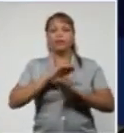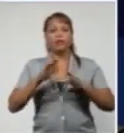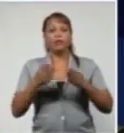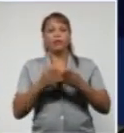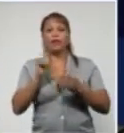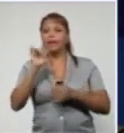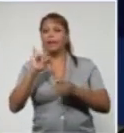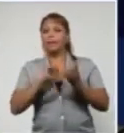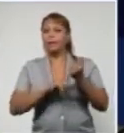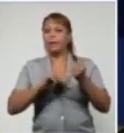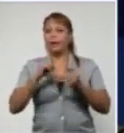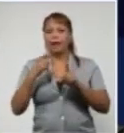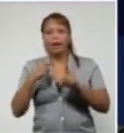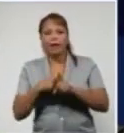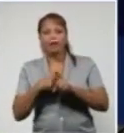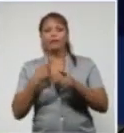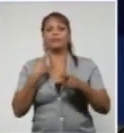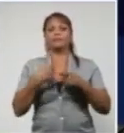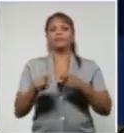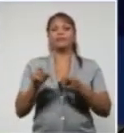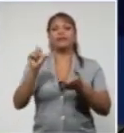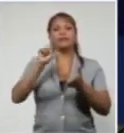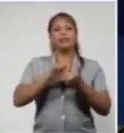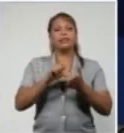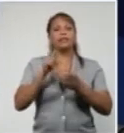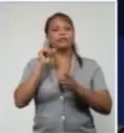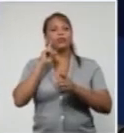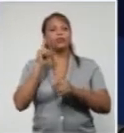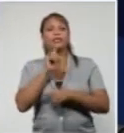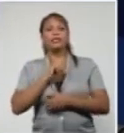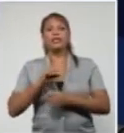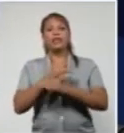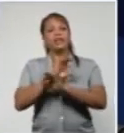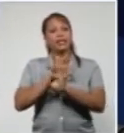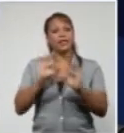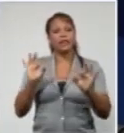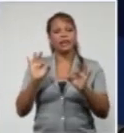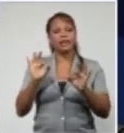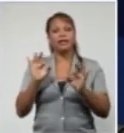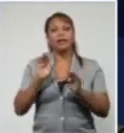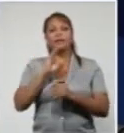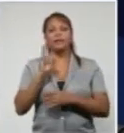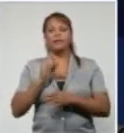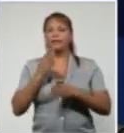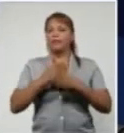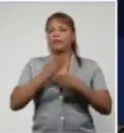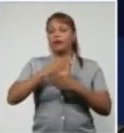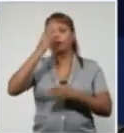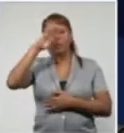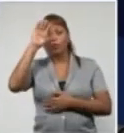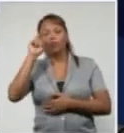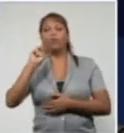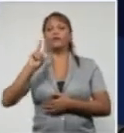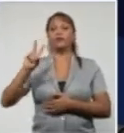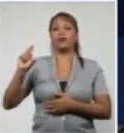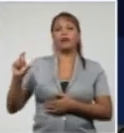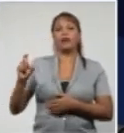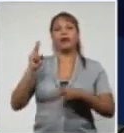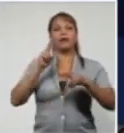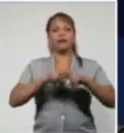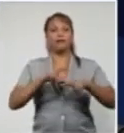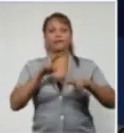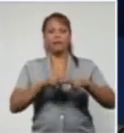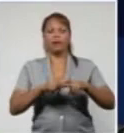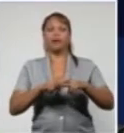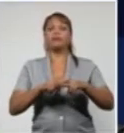the Pedro Curi Tropical Medicine Institute, Havana's Hygiene, Epidemiology and Microbiology